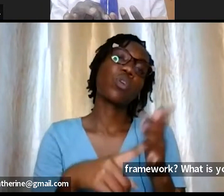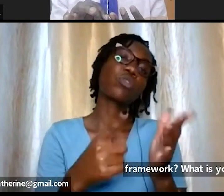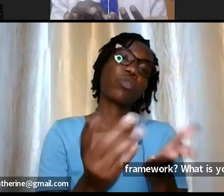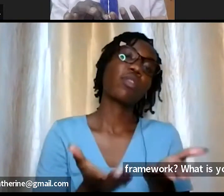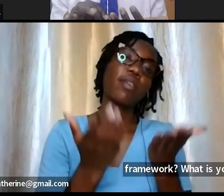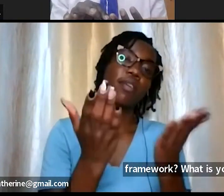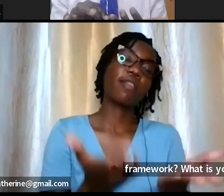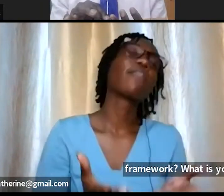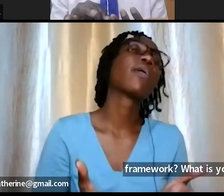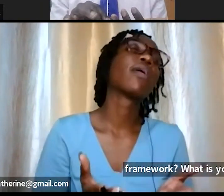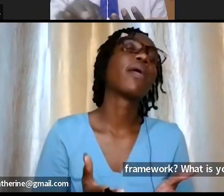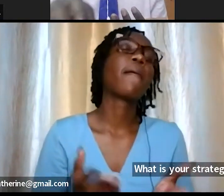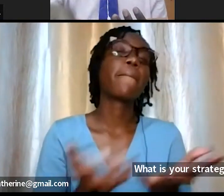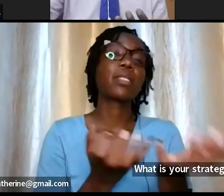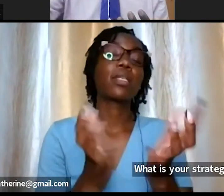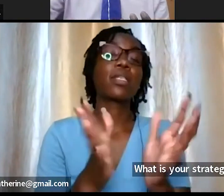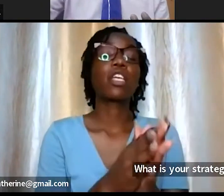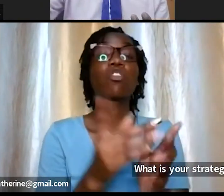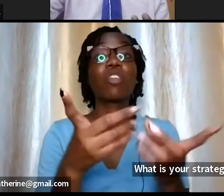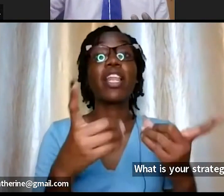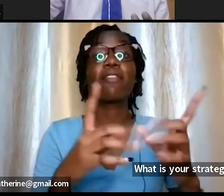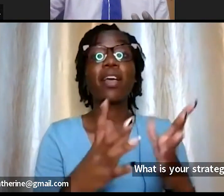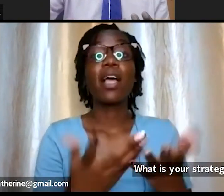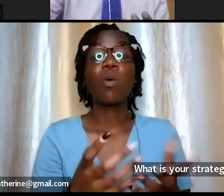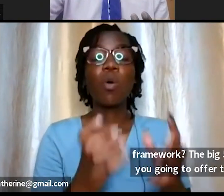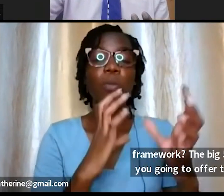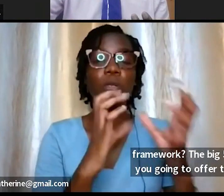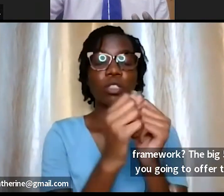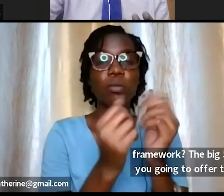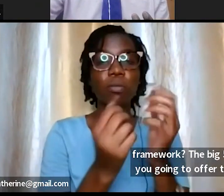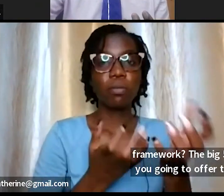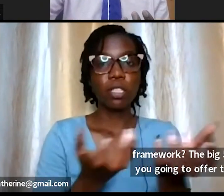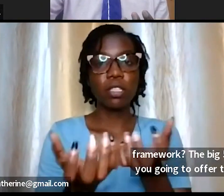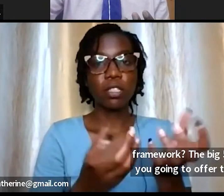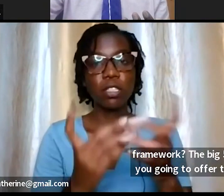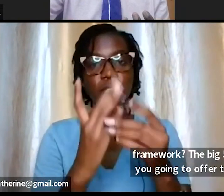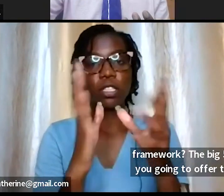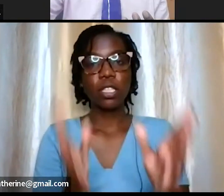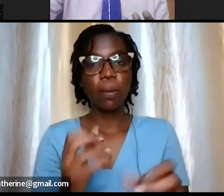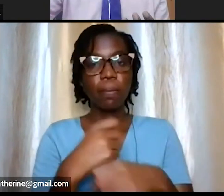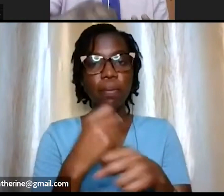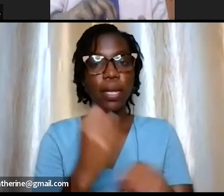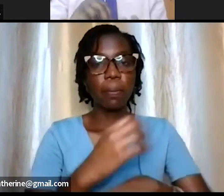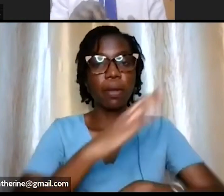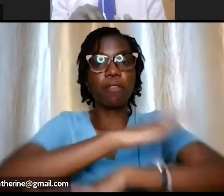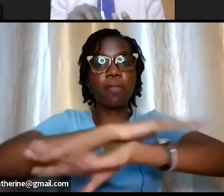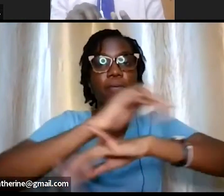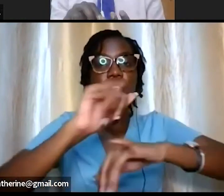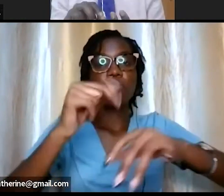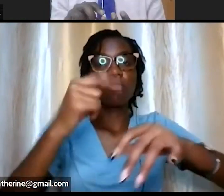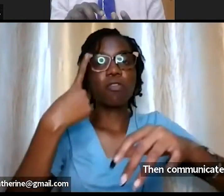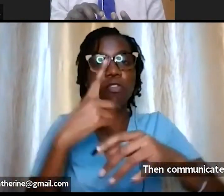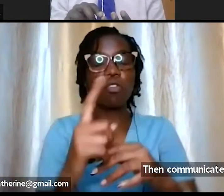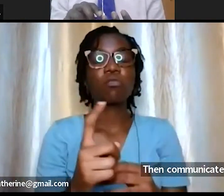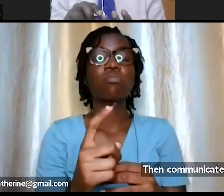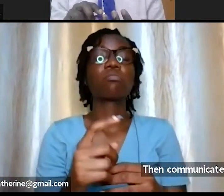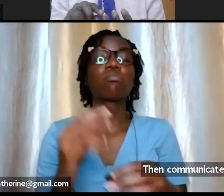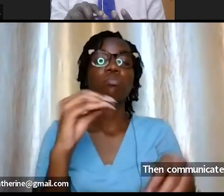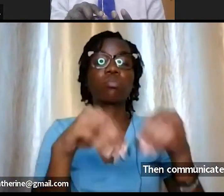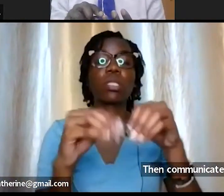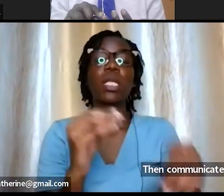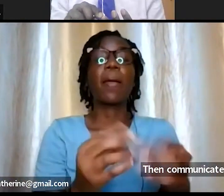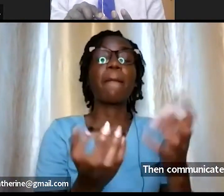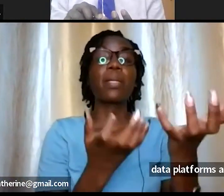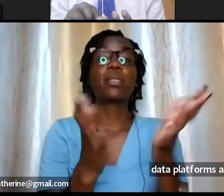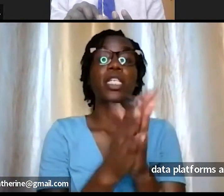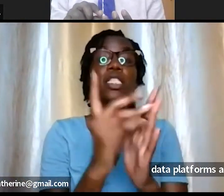it? Then communicate this to the business leaders, create data platforms around your functions for insights. Business trust the data and